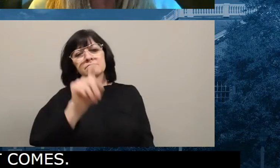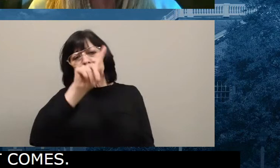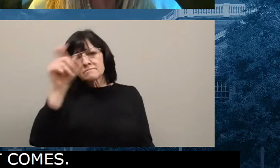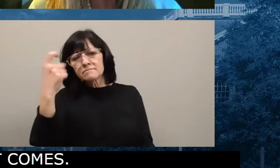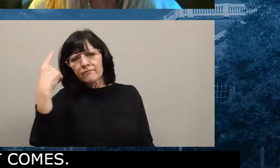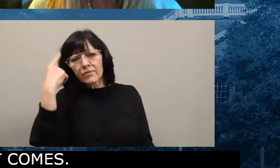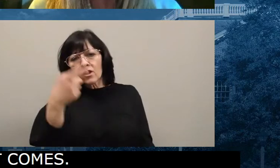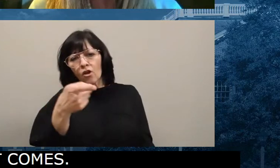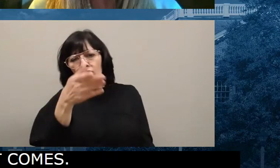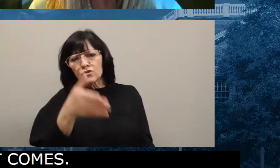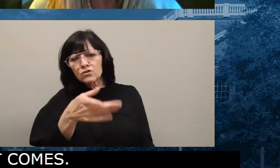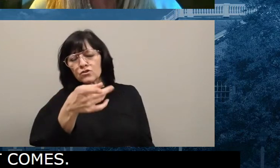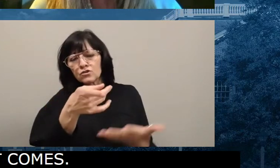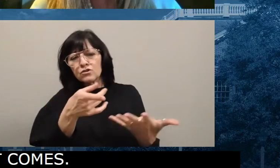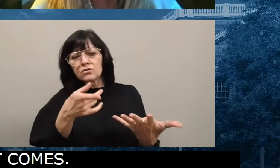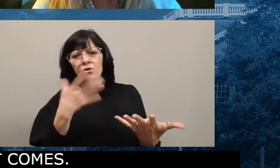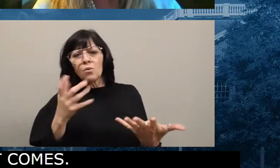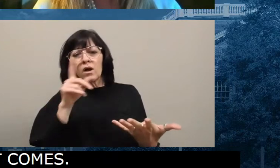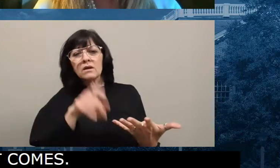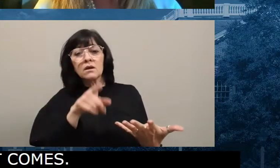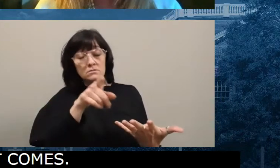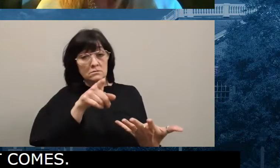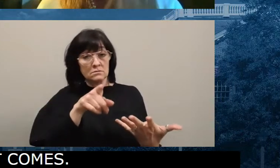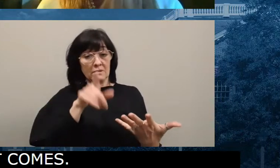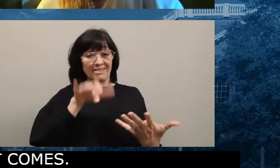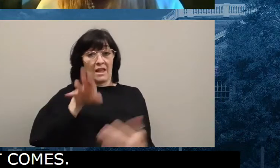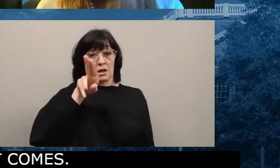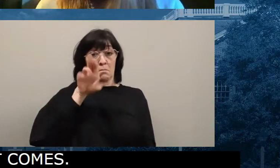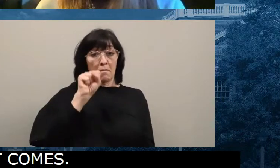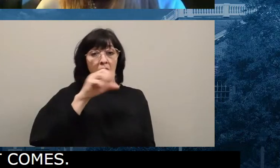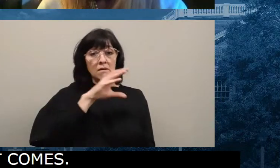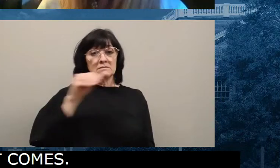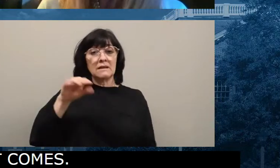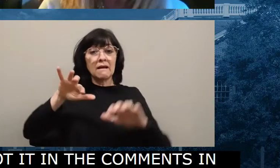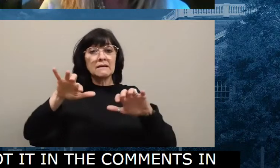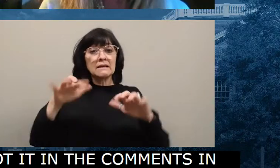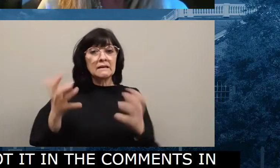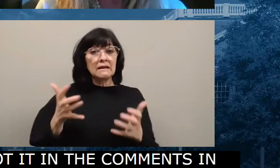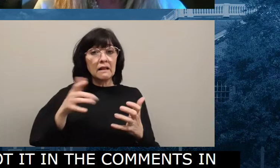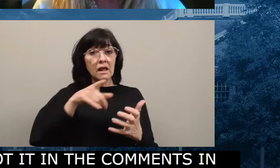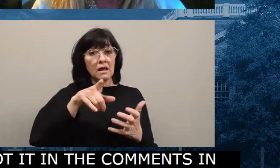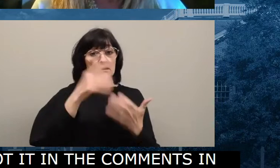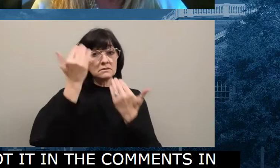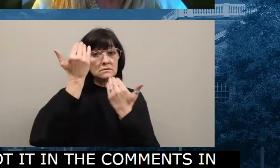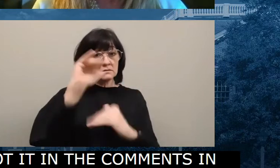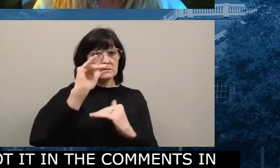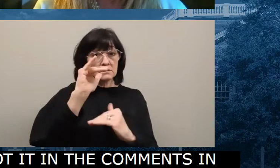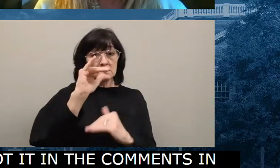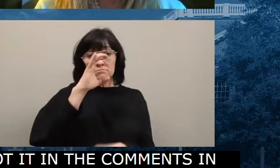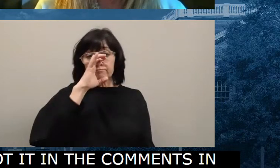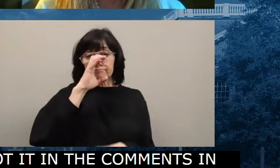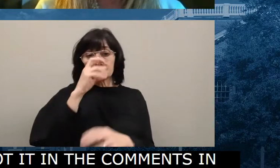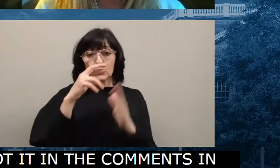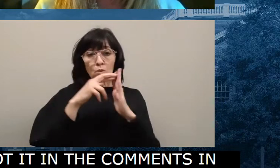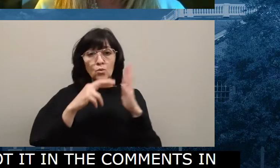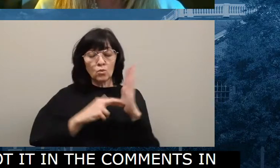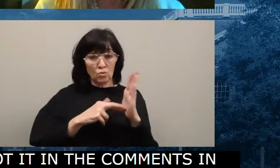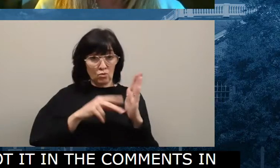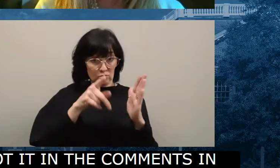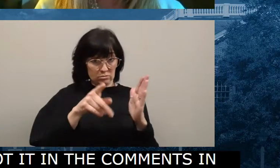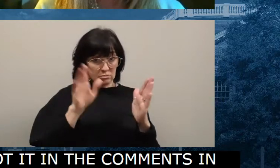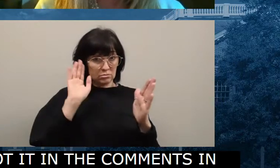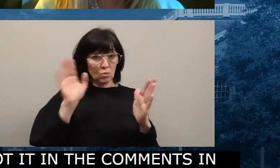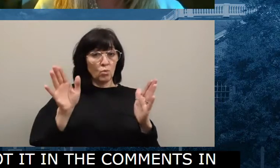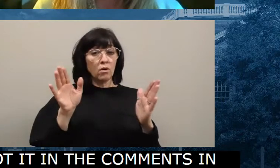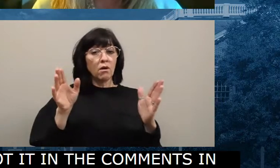removing restrictions on school bus and classroom capacity. Well, we're already